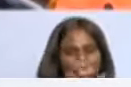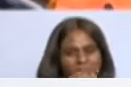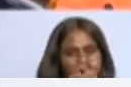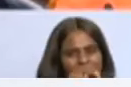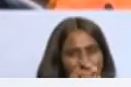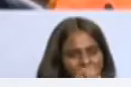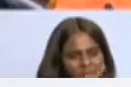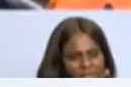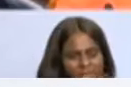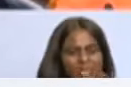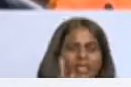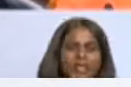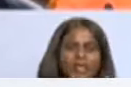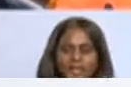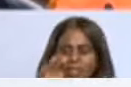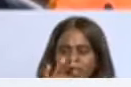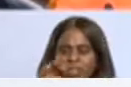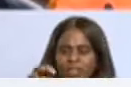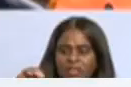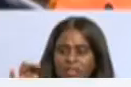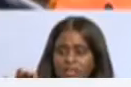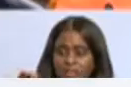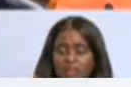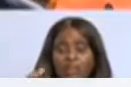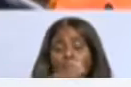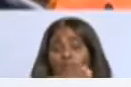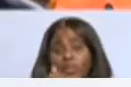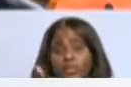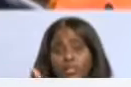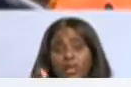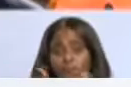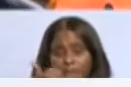the Citizens Economic Empowerment Commission dispersed